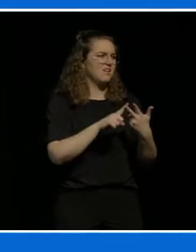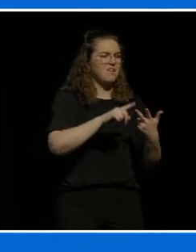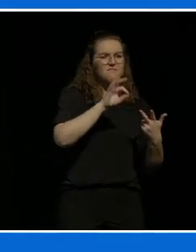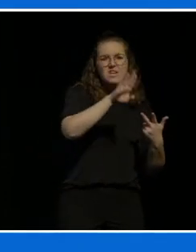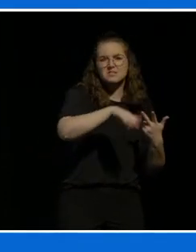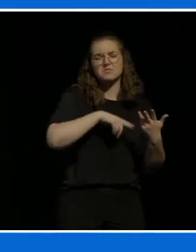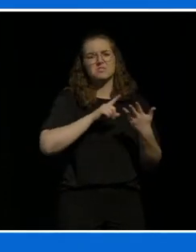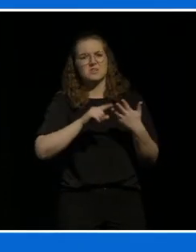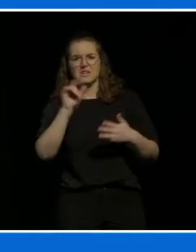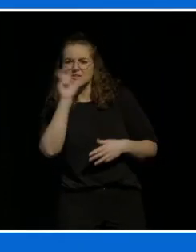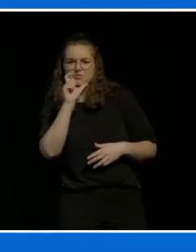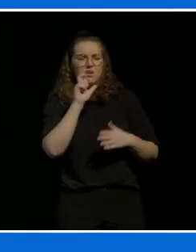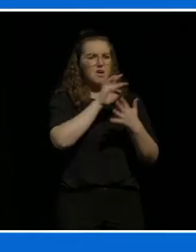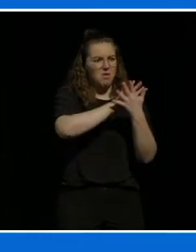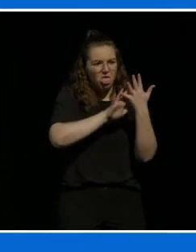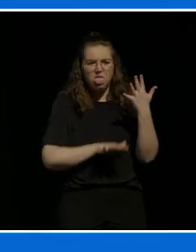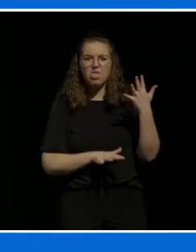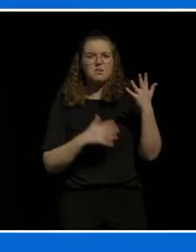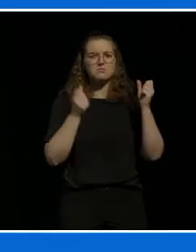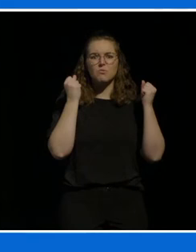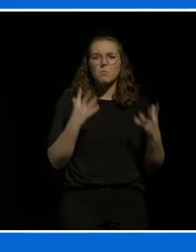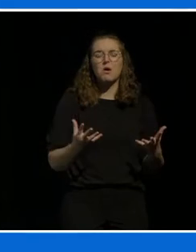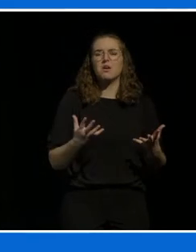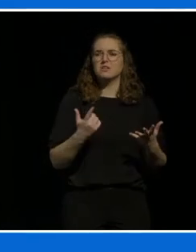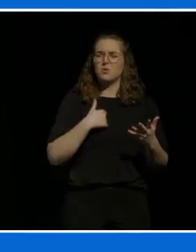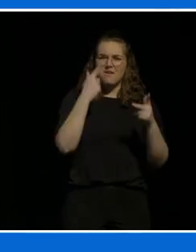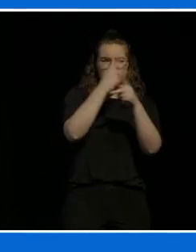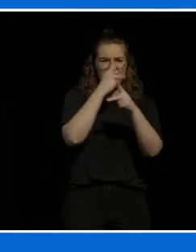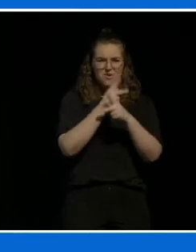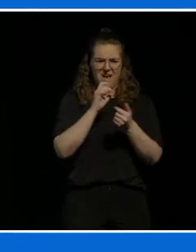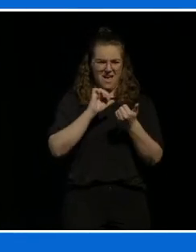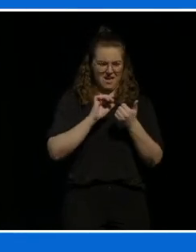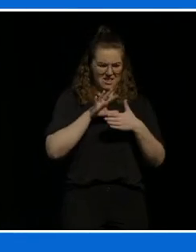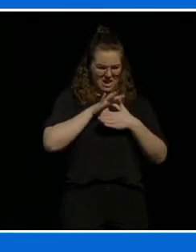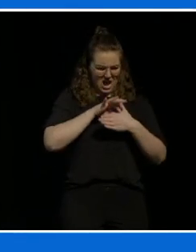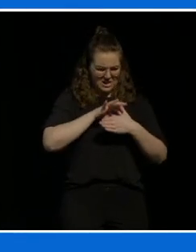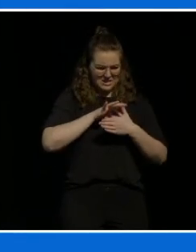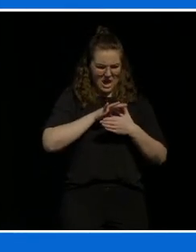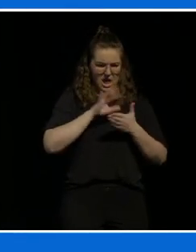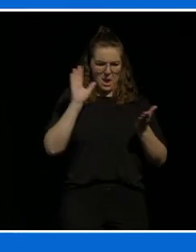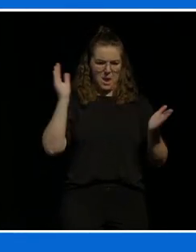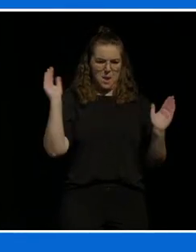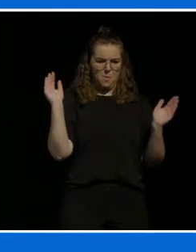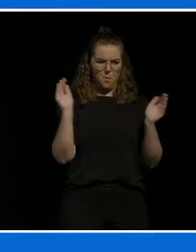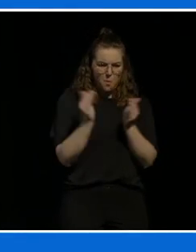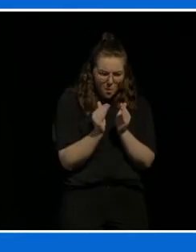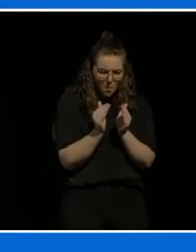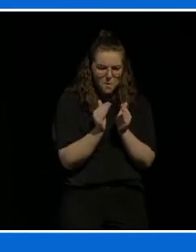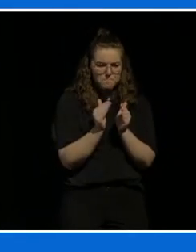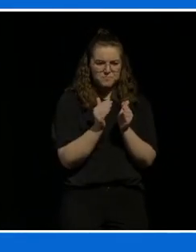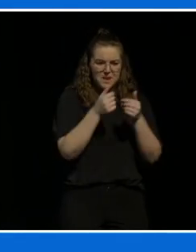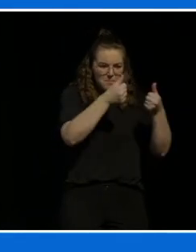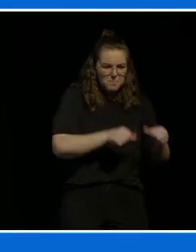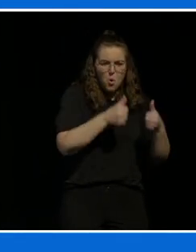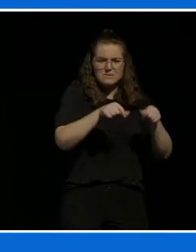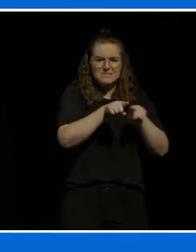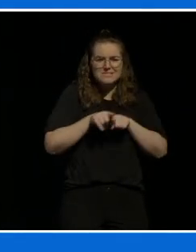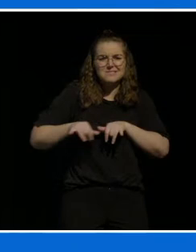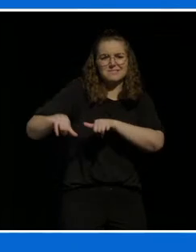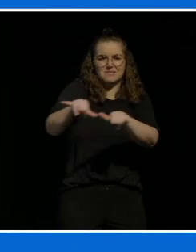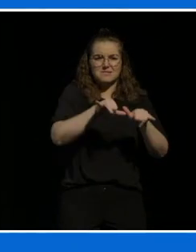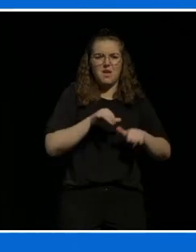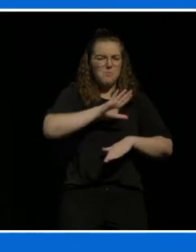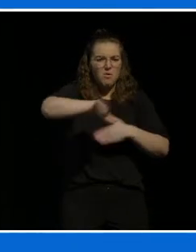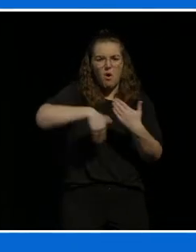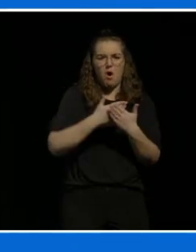everything. And I think figuring out how do you like minimize the content you're creating to be able to live on all these platforms has been huge. And so short